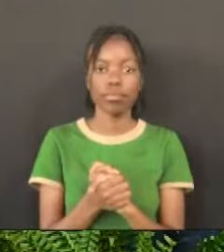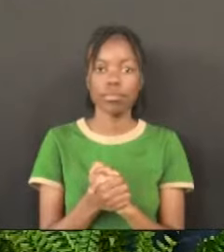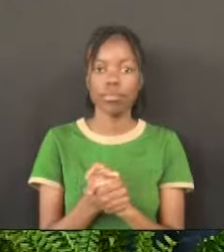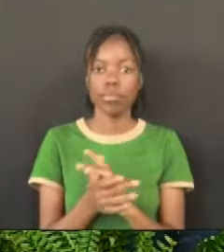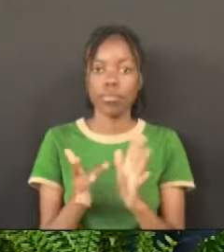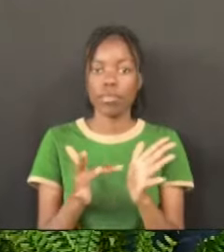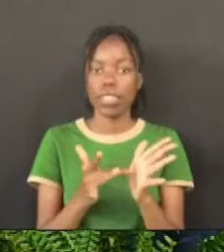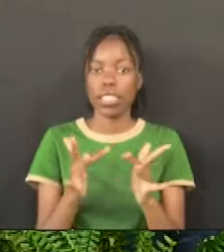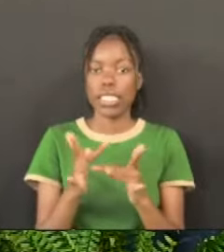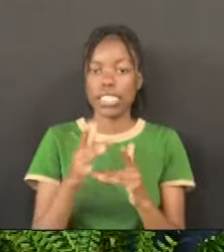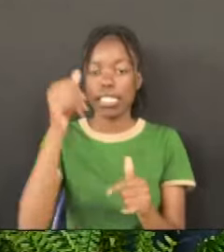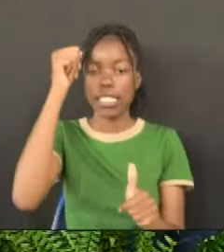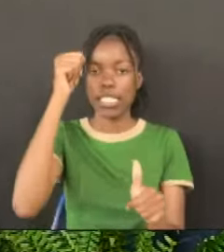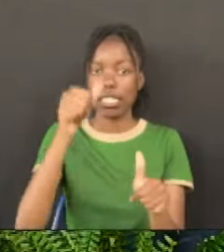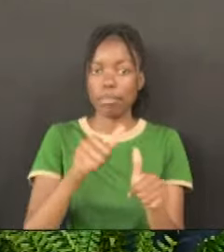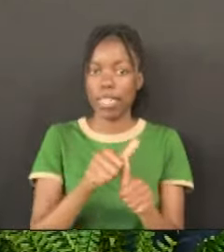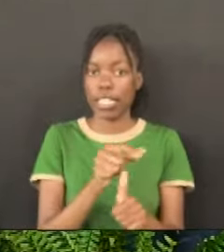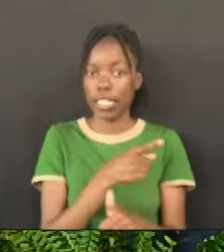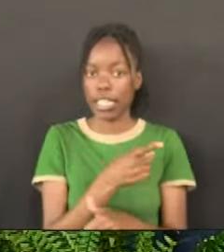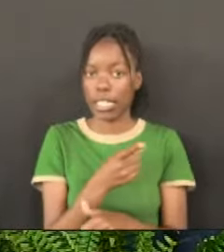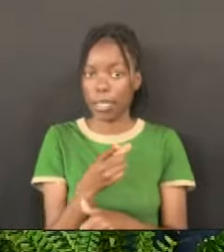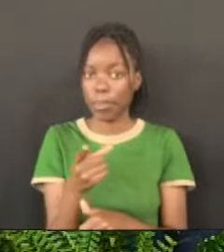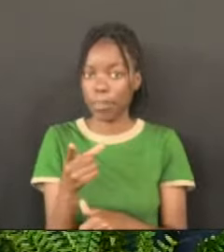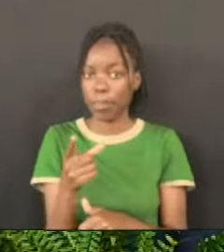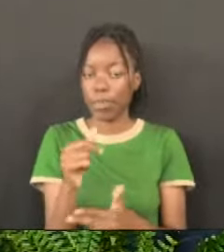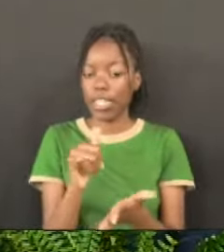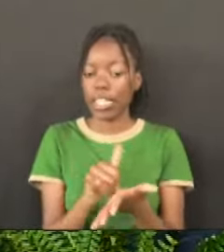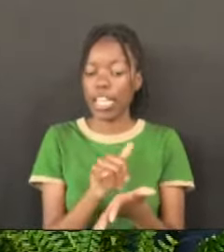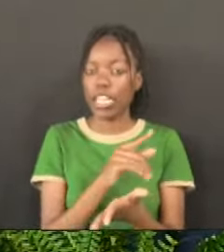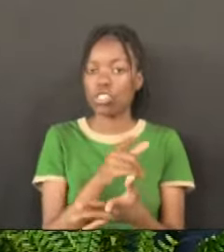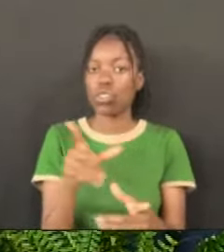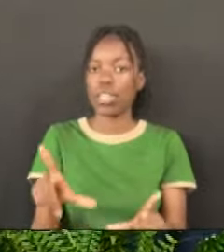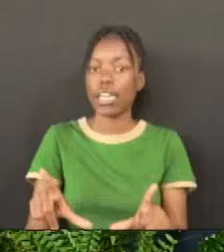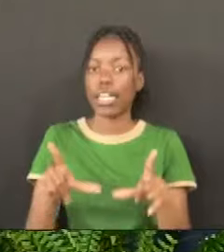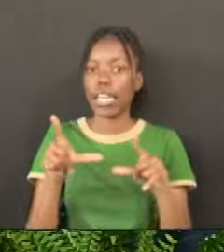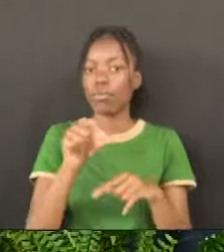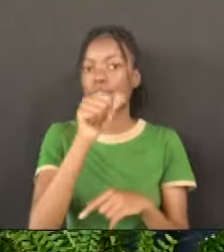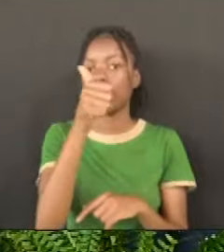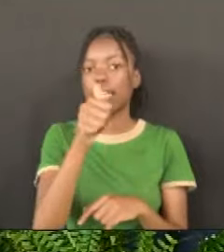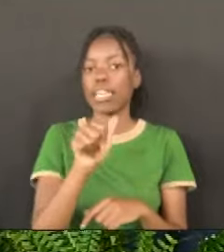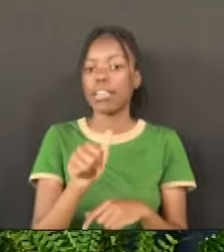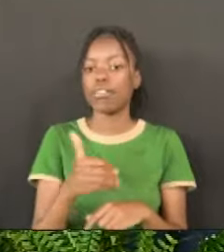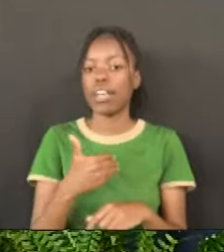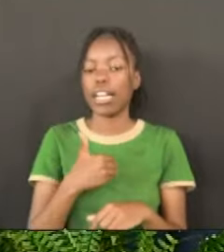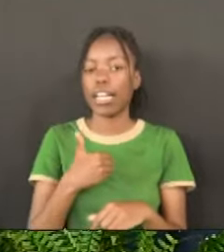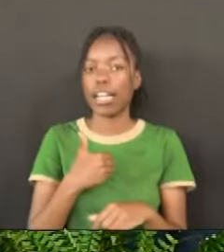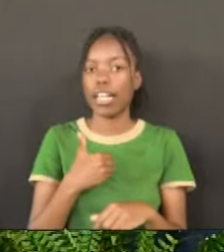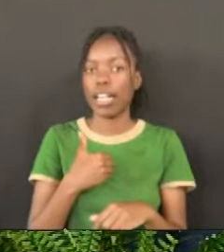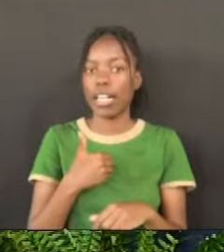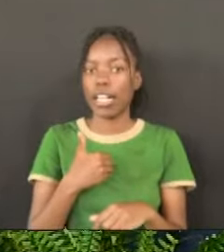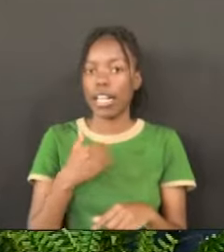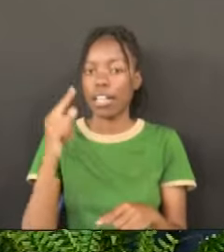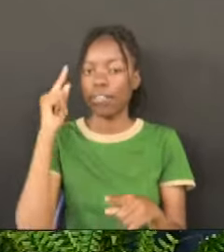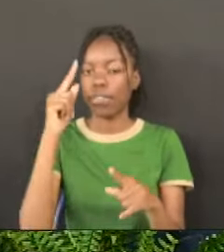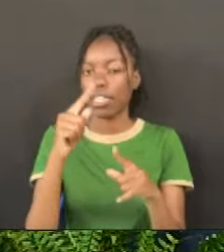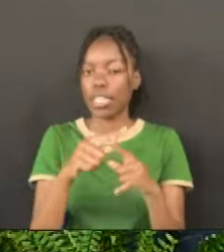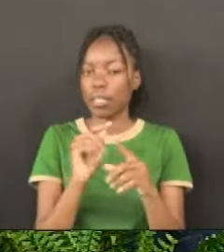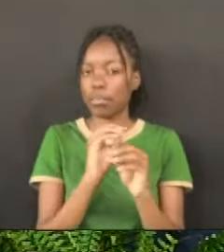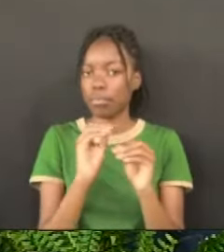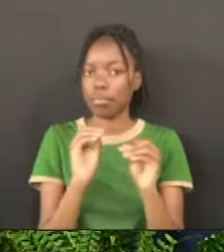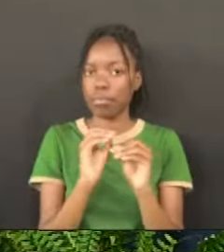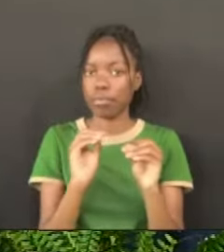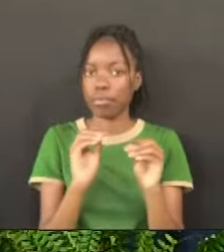Jesus is reminding them that your life will never be purposeless. Jesus is reminding